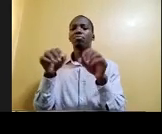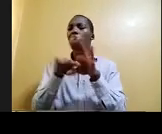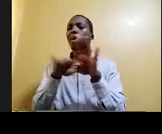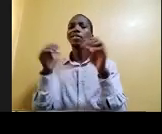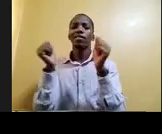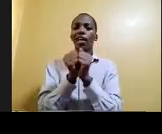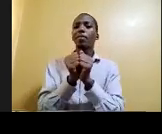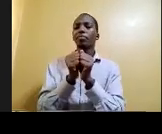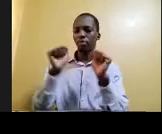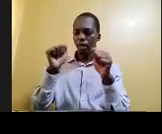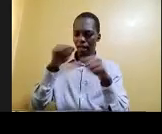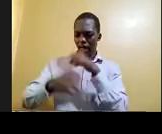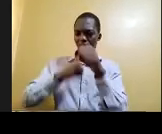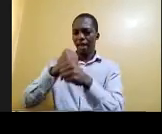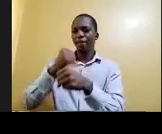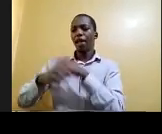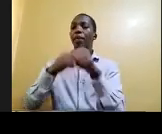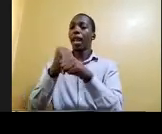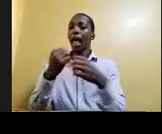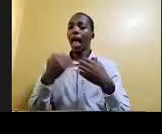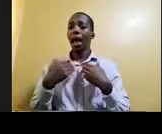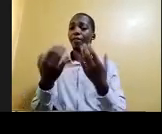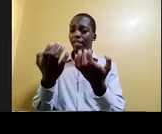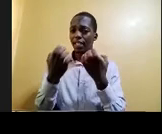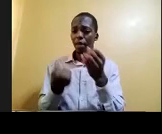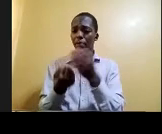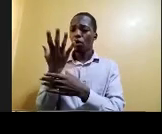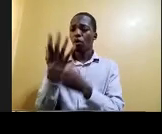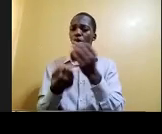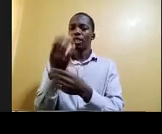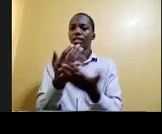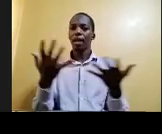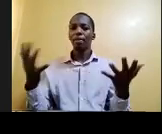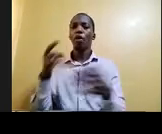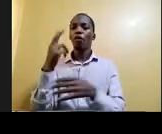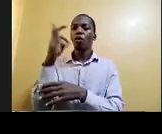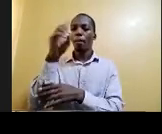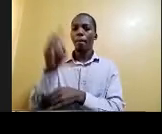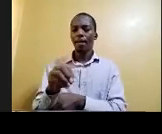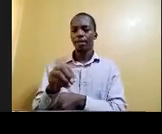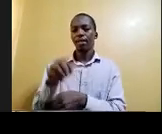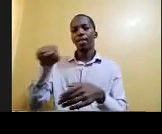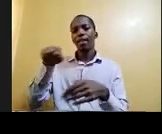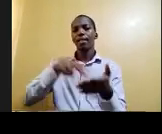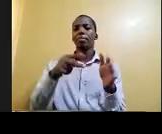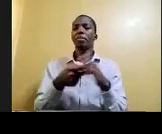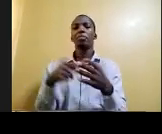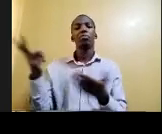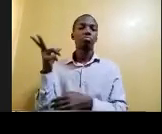be a requirement to have produce sampling and analysis of 2%. That will be, you'll hear more about that